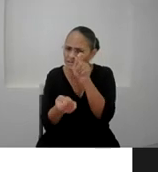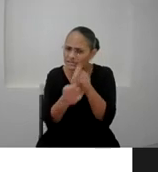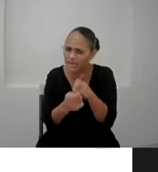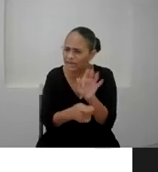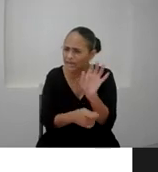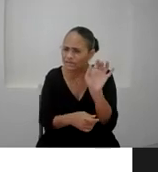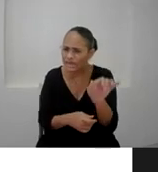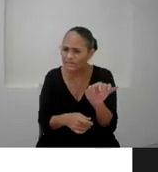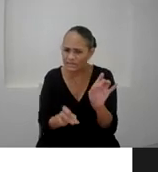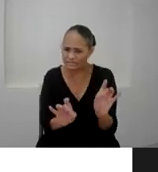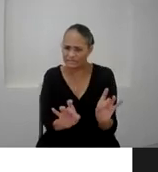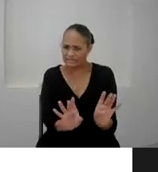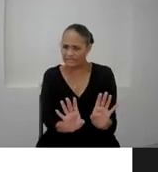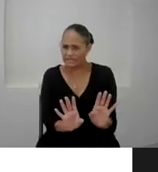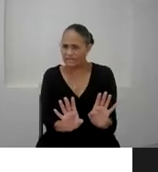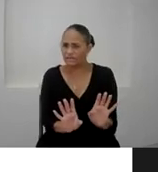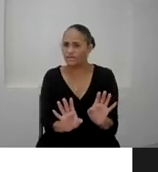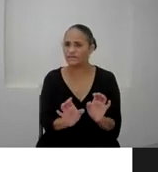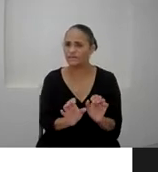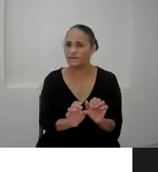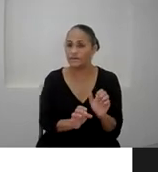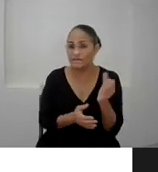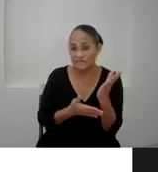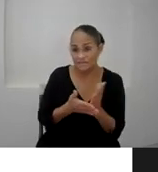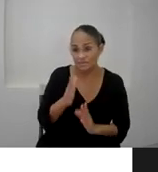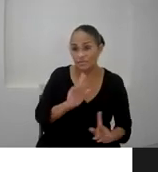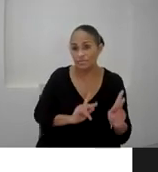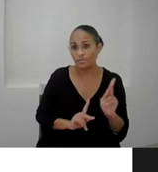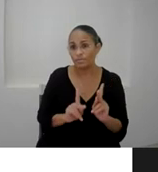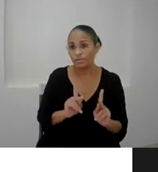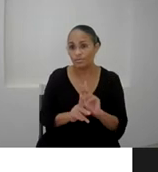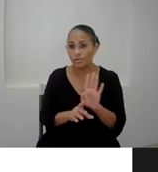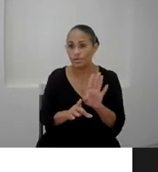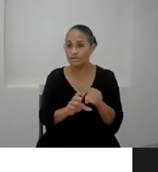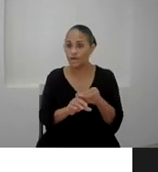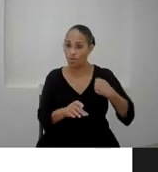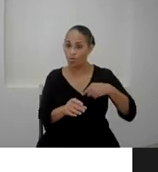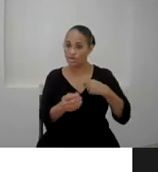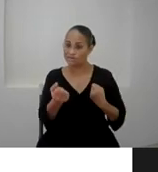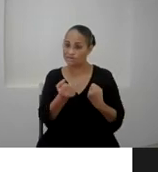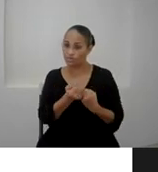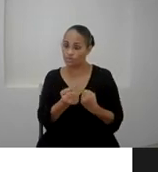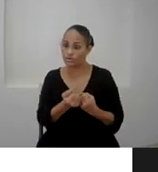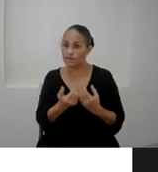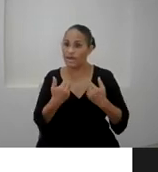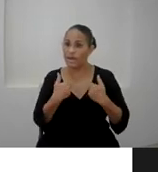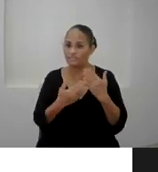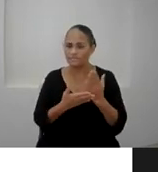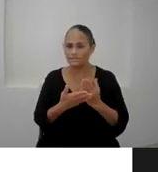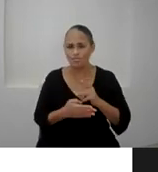they dislike. Some of the people in that we are supporting have some